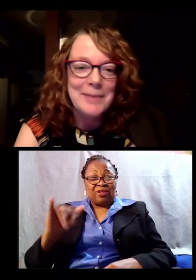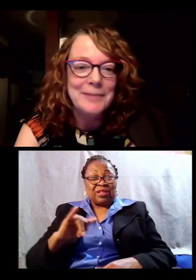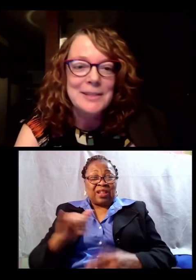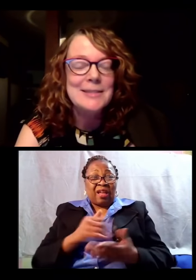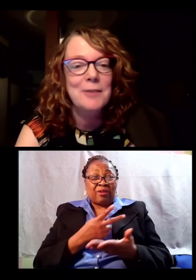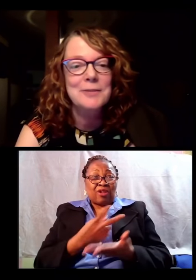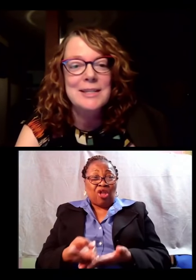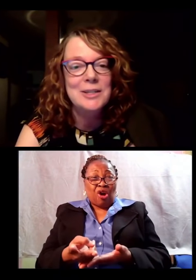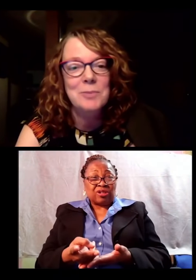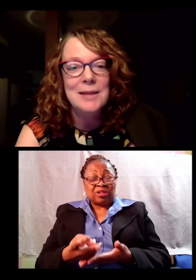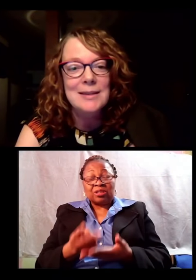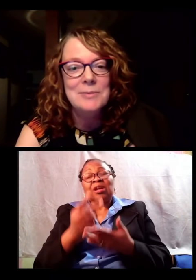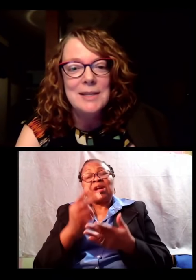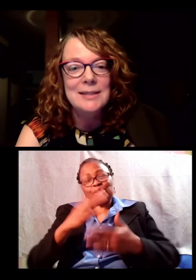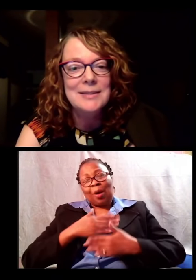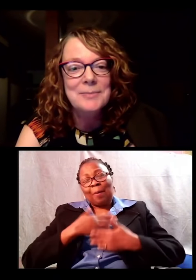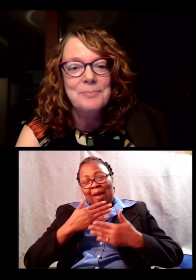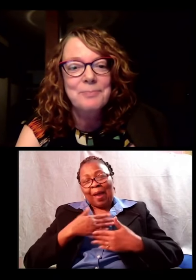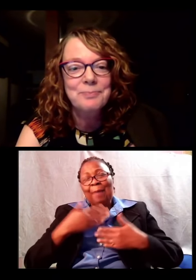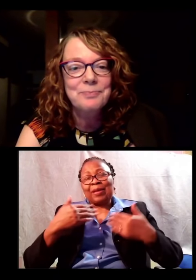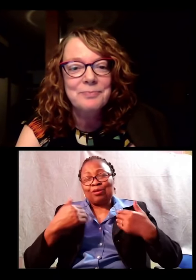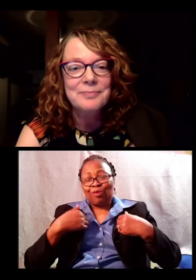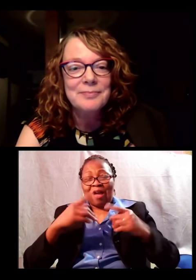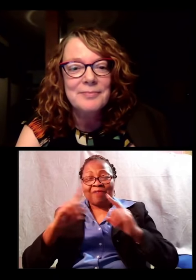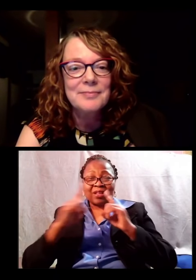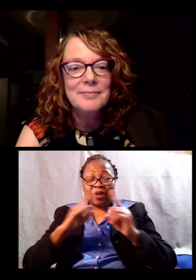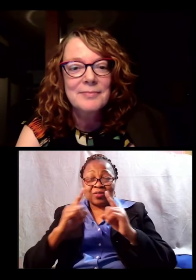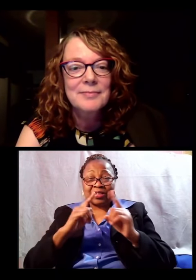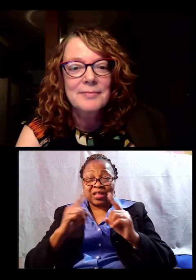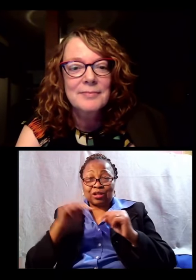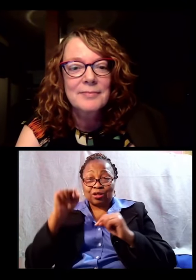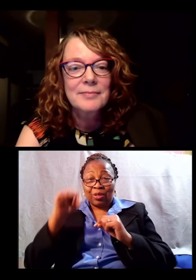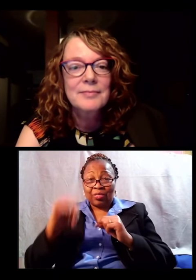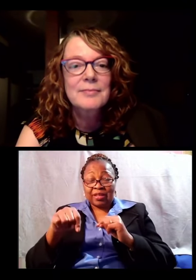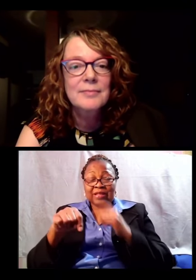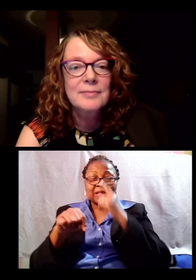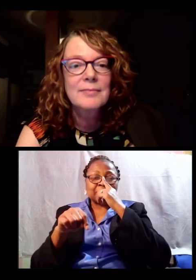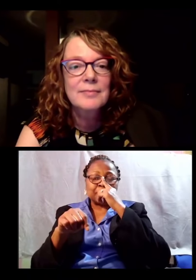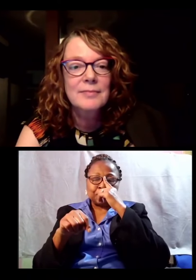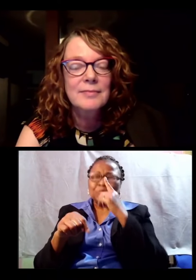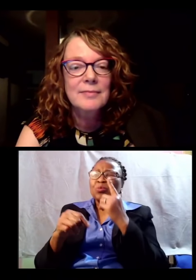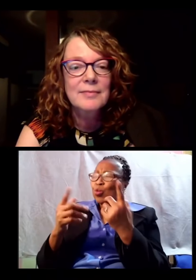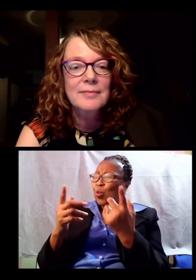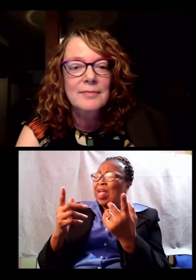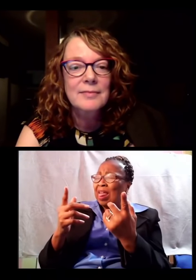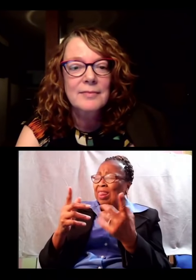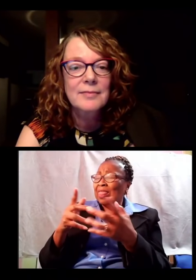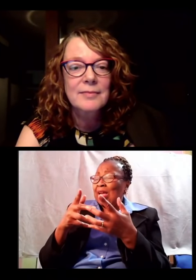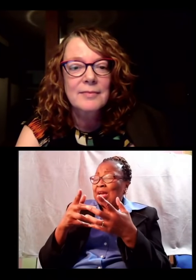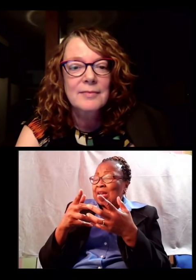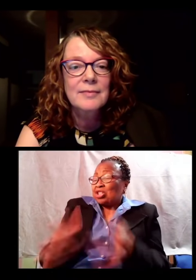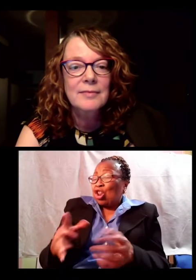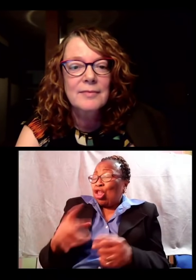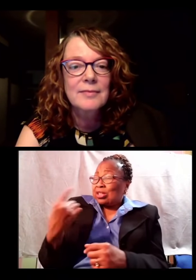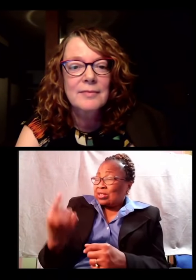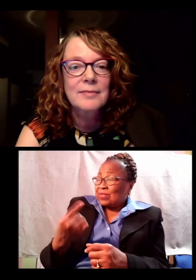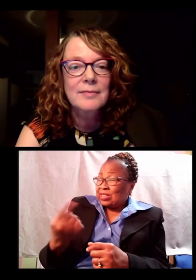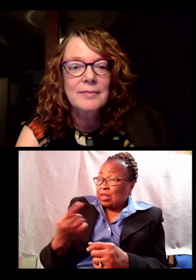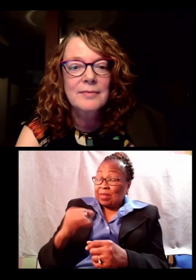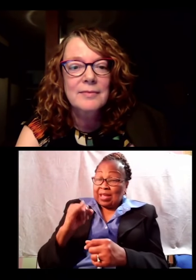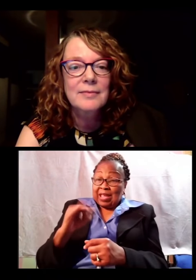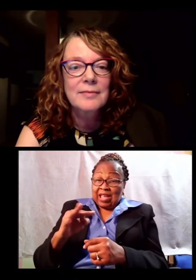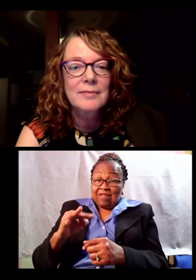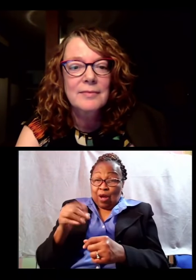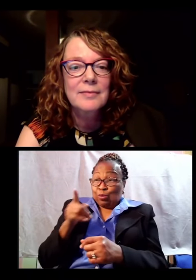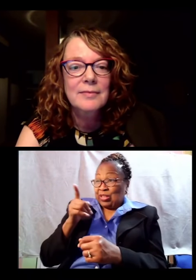happy to be having this conversation by these means. It's a loss of something, but if I were in a live venue with you in Chicago, you